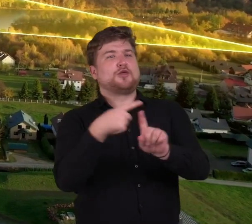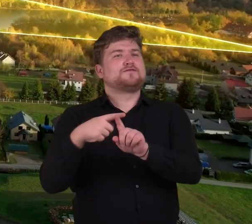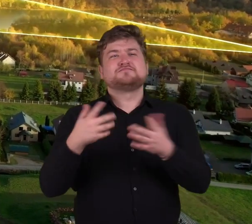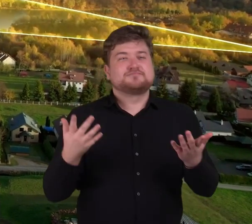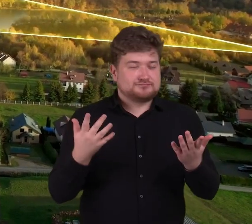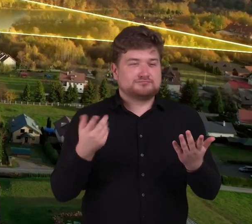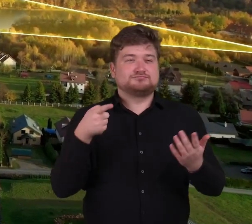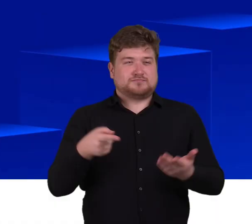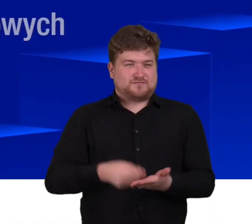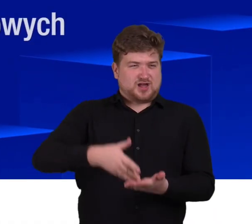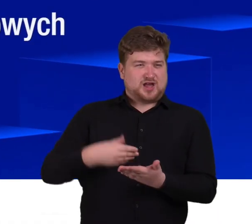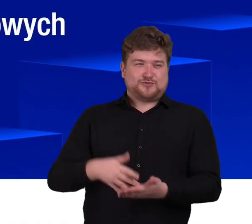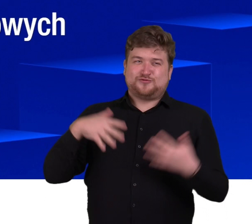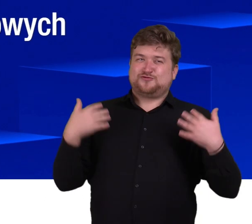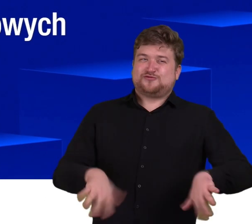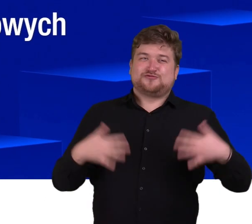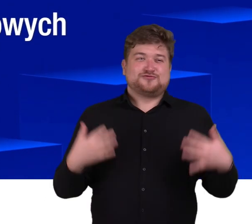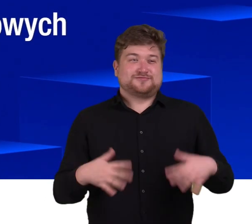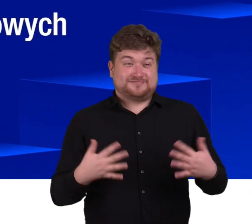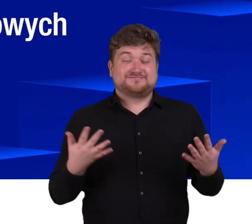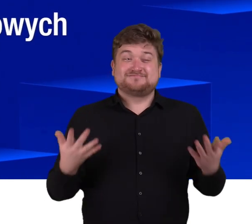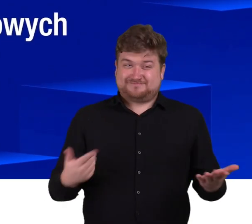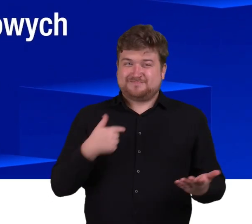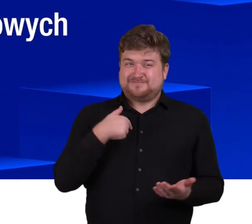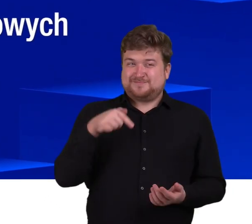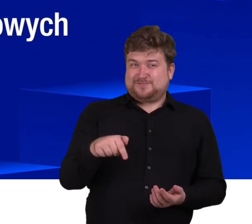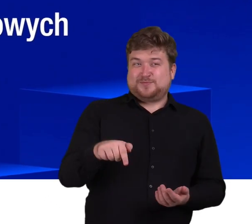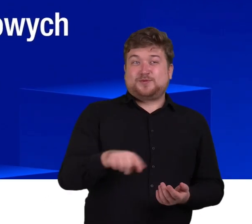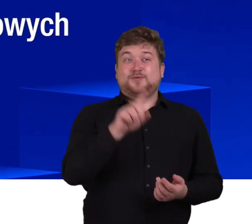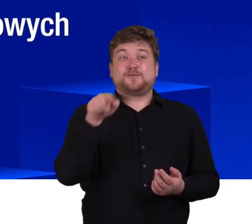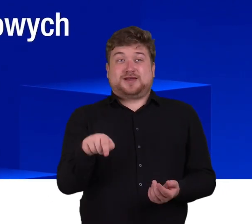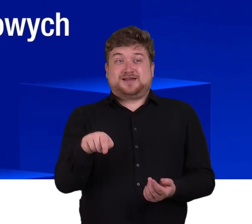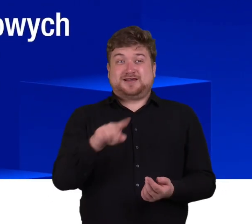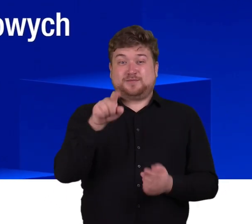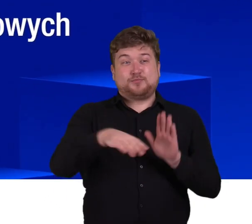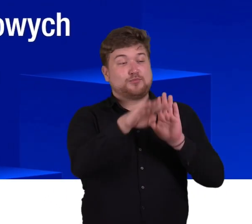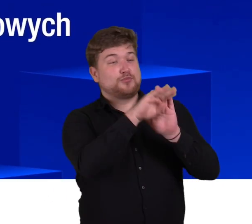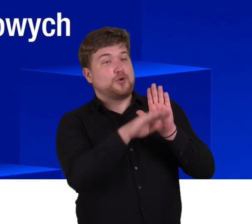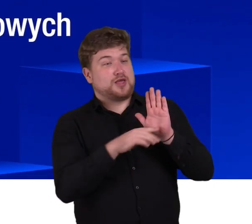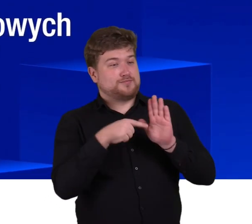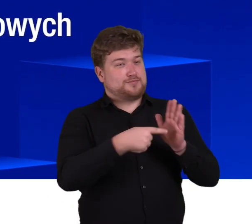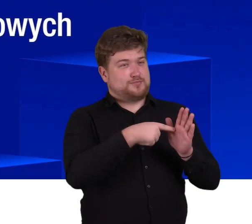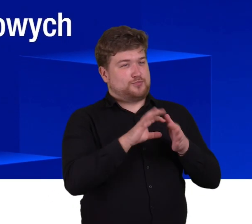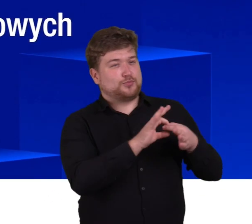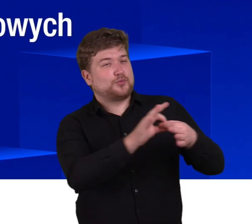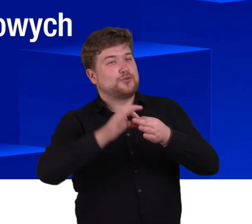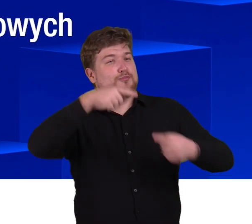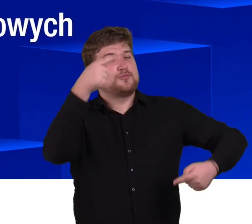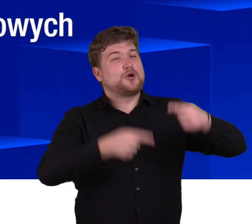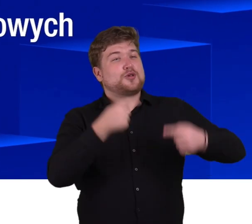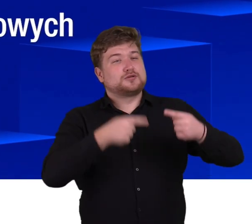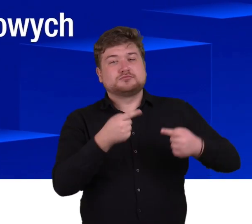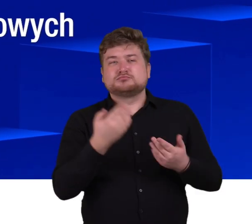dziś zadajemy sobie pytanie, jak stworzyć optymalne warunki w ramach polityki spójności dla realizacji specyficznych